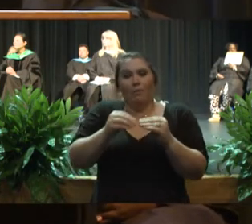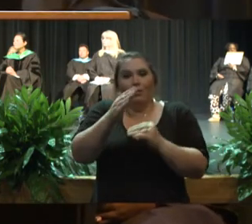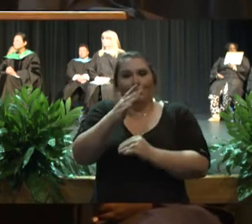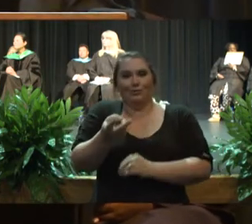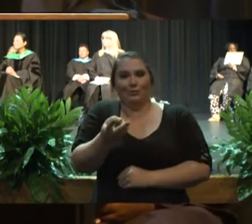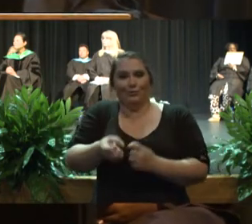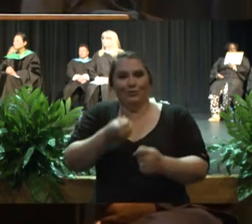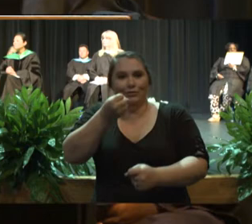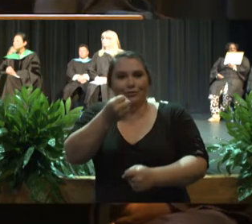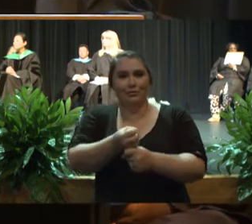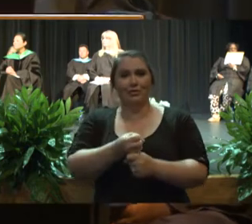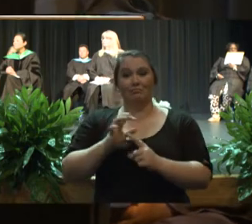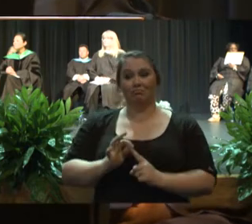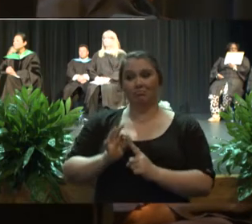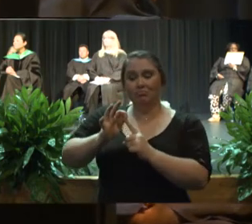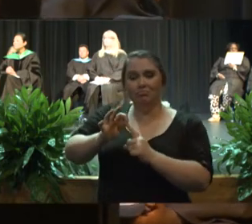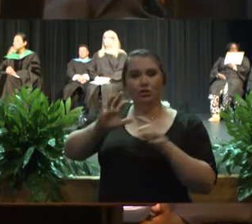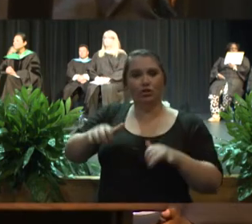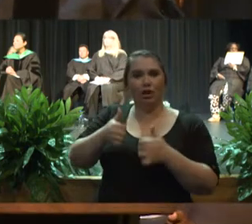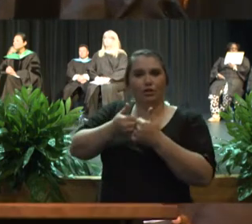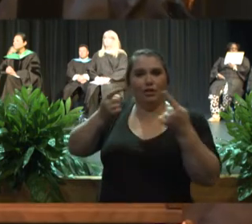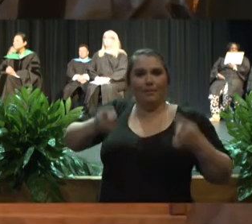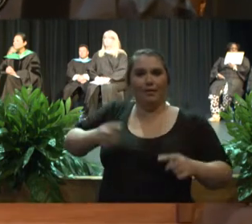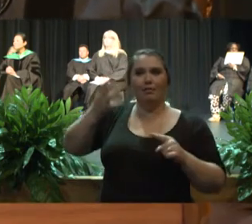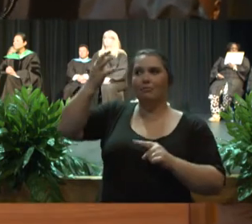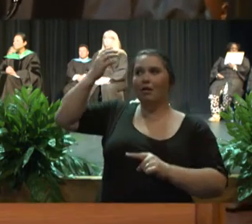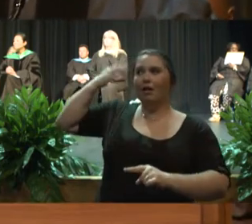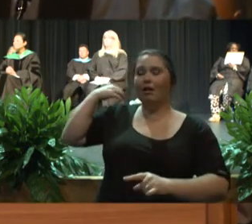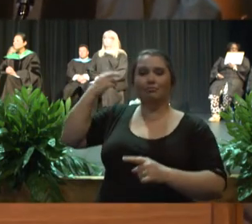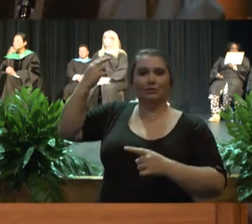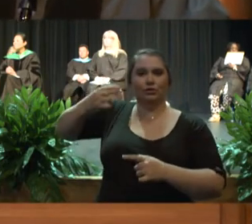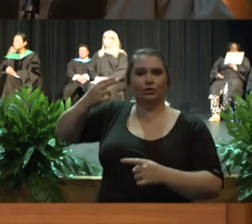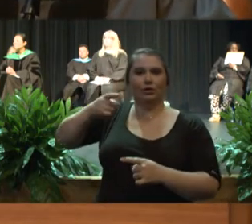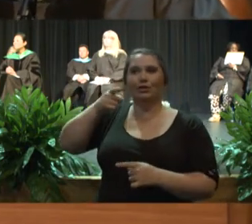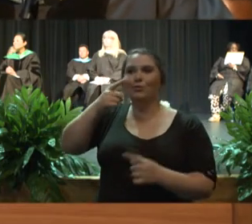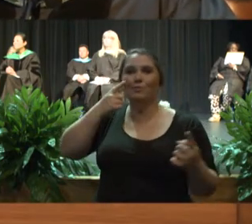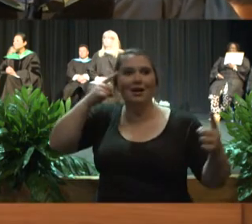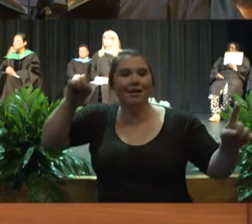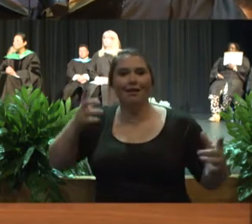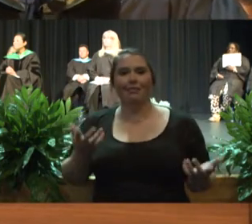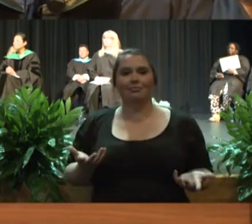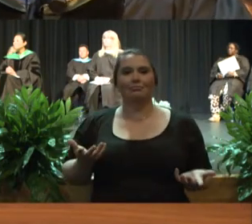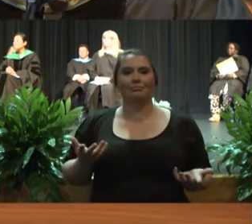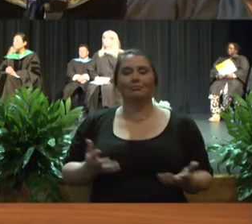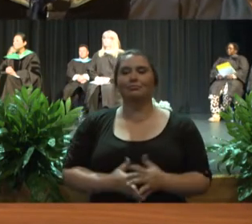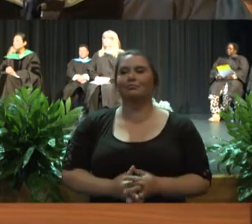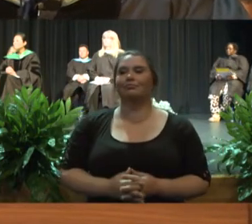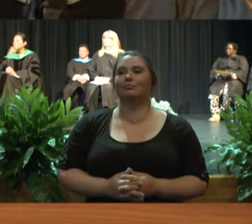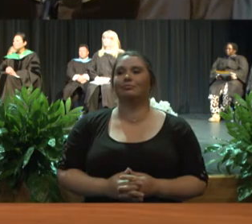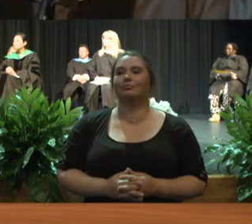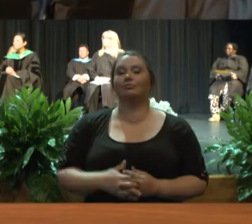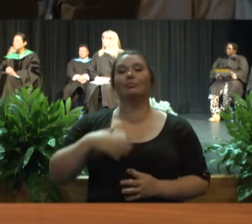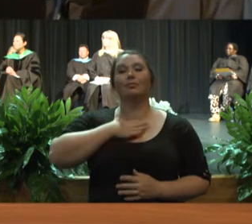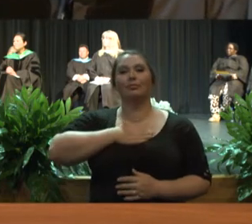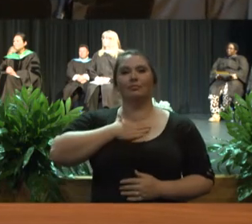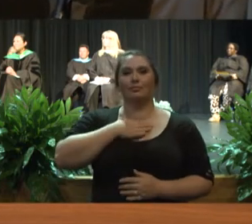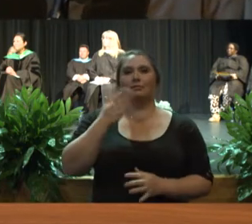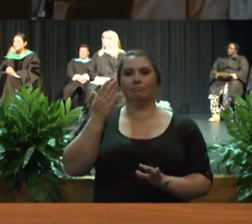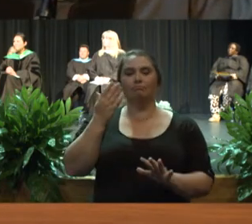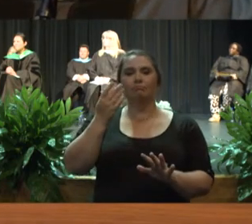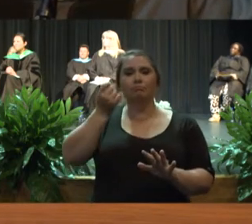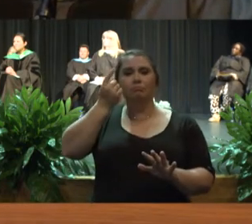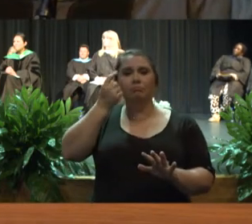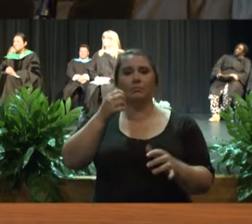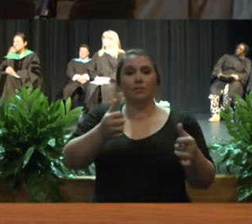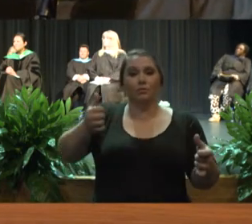of the most unique challenges in our history, and you made it. Please know that the